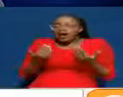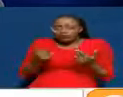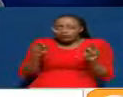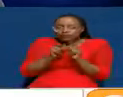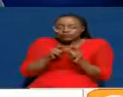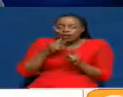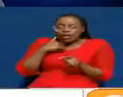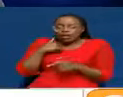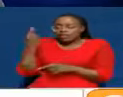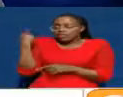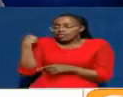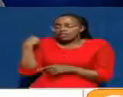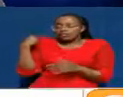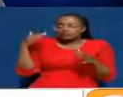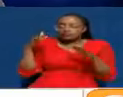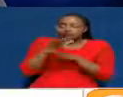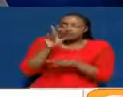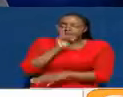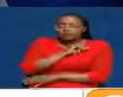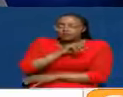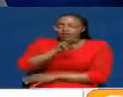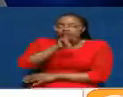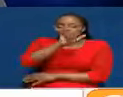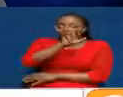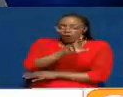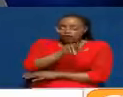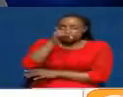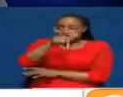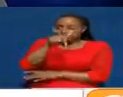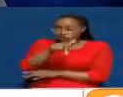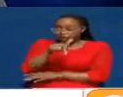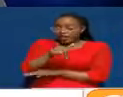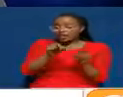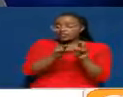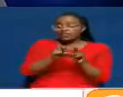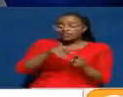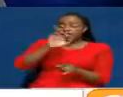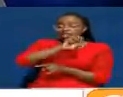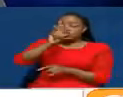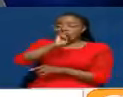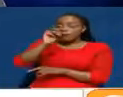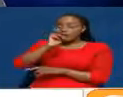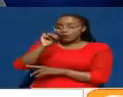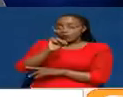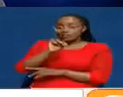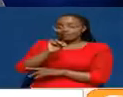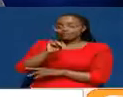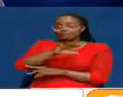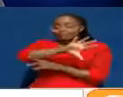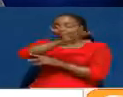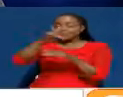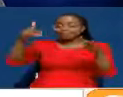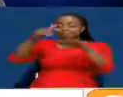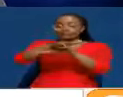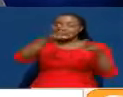laid her to rest today at their family home in Nyawa, Anin, Elgeyo Marakwet County. But as Mary Ann Nyambura now reports, the burial